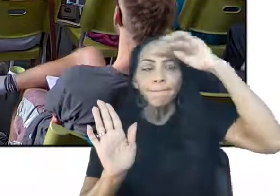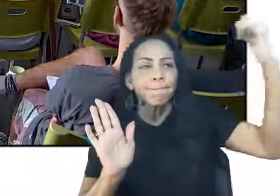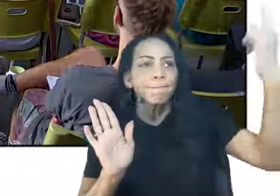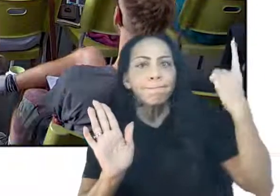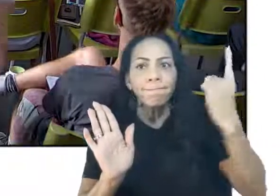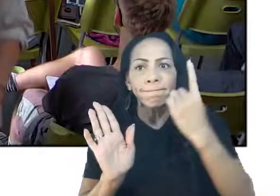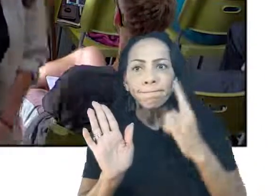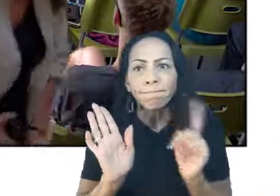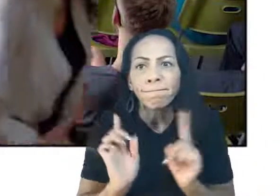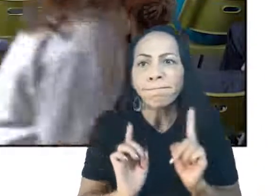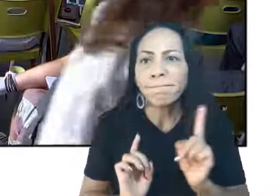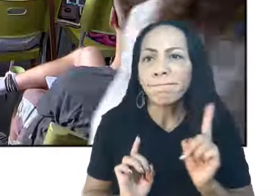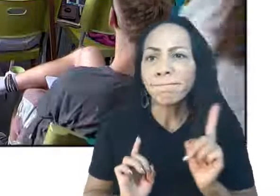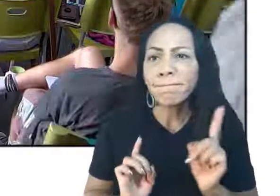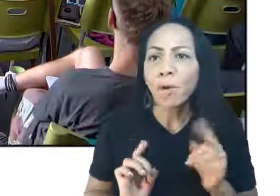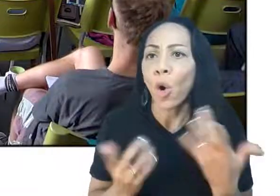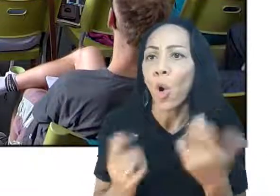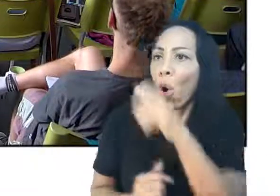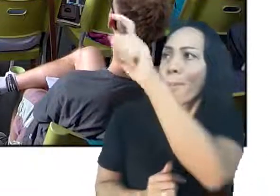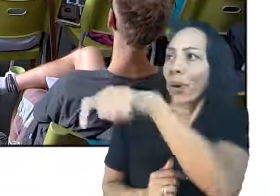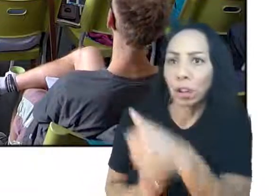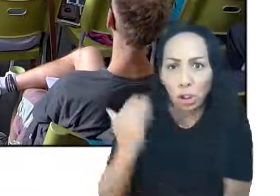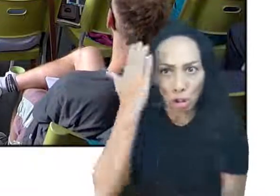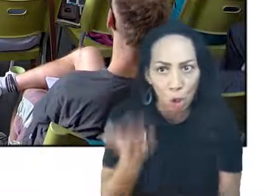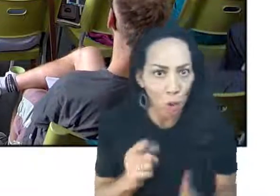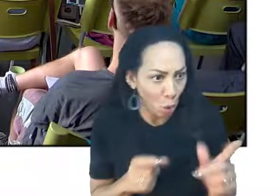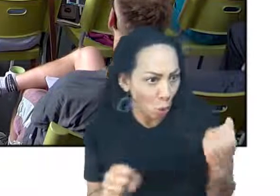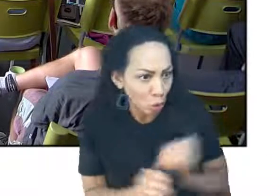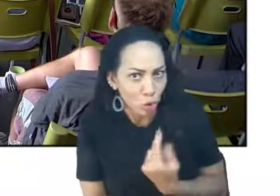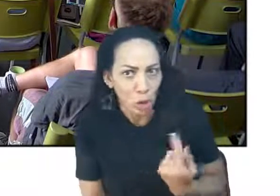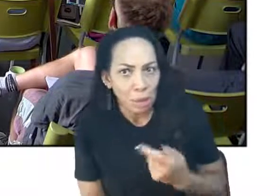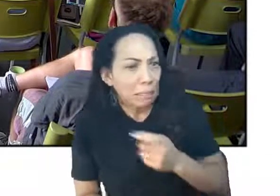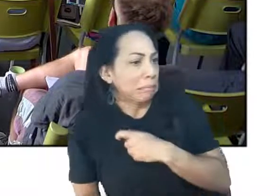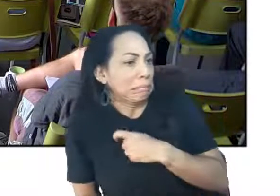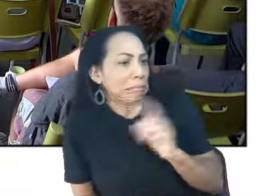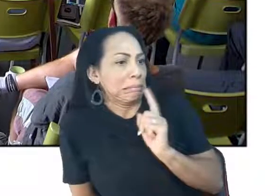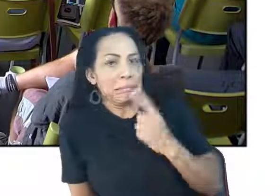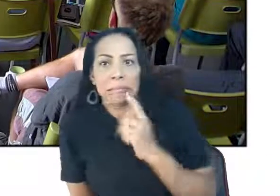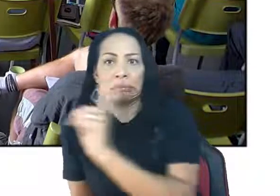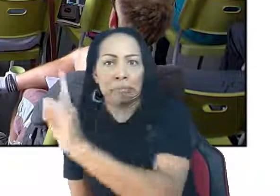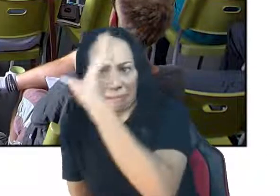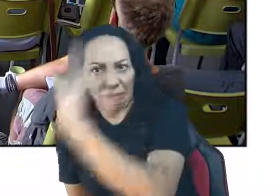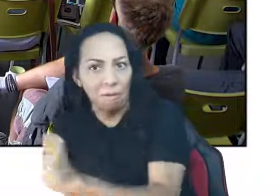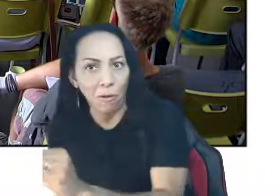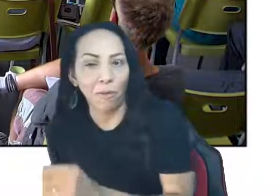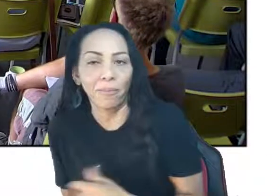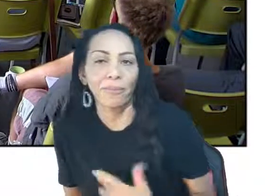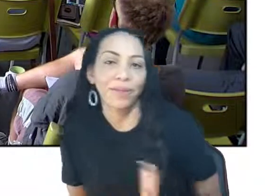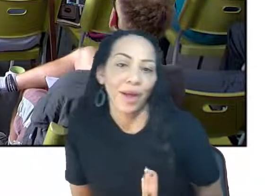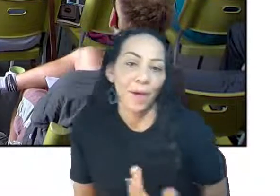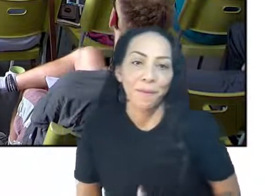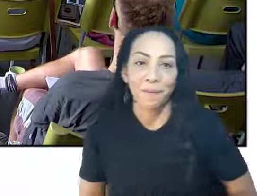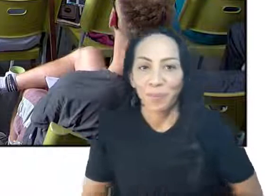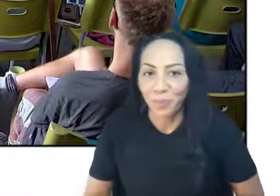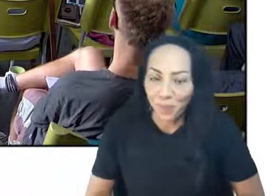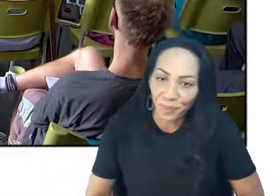who alerts the security team. In terms of working in the rest space, resting in the